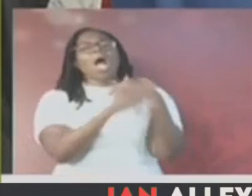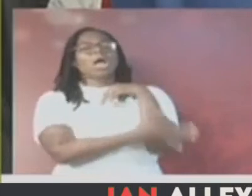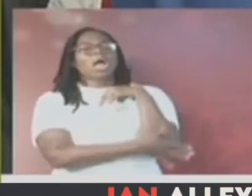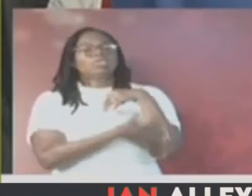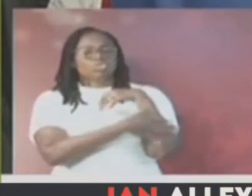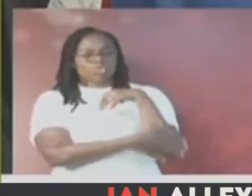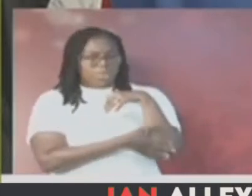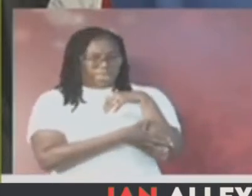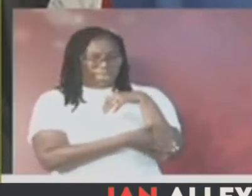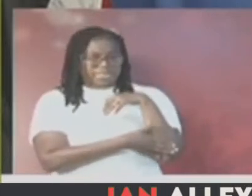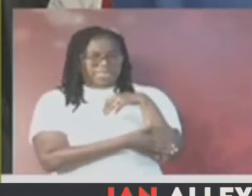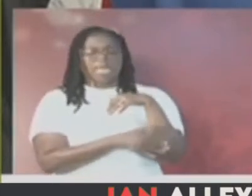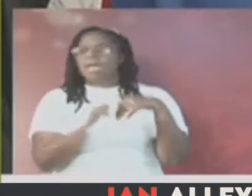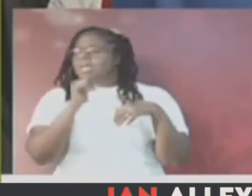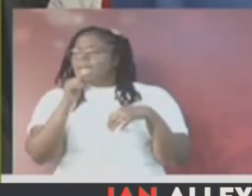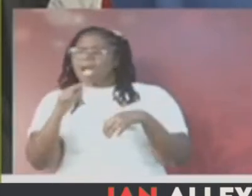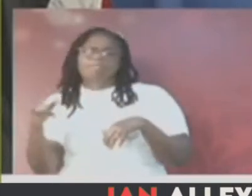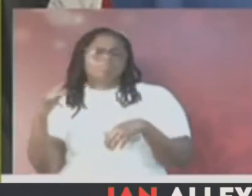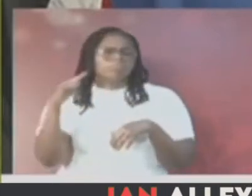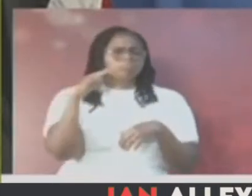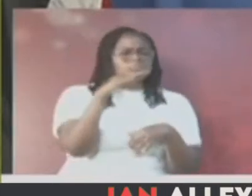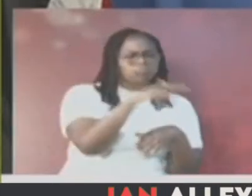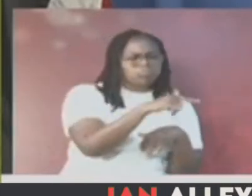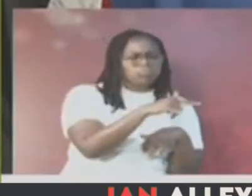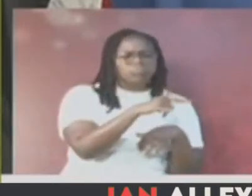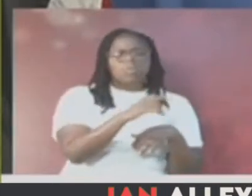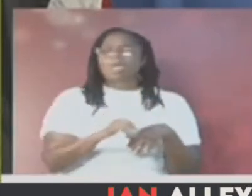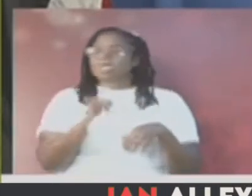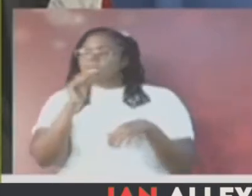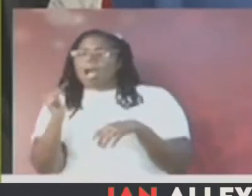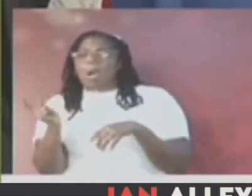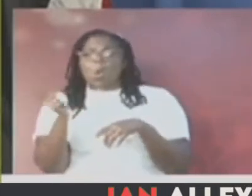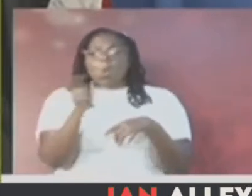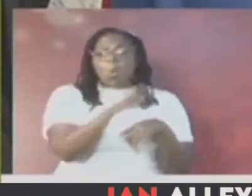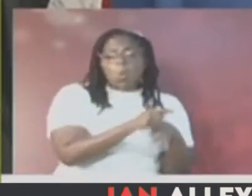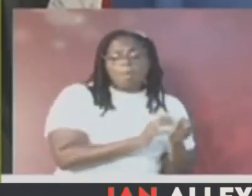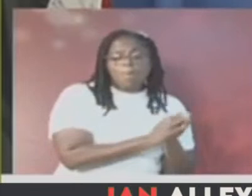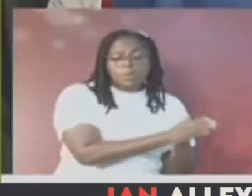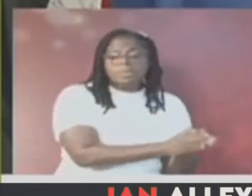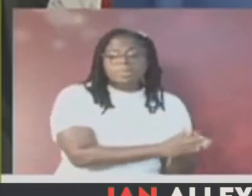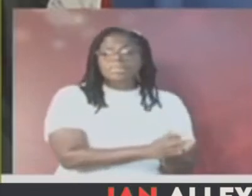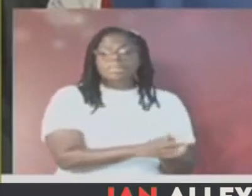largely because of our acknowledgement that we have the